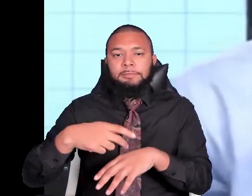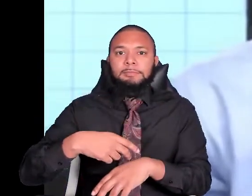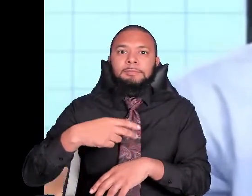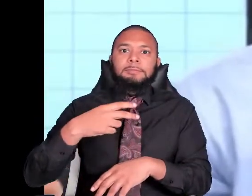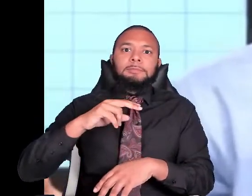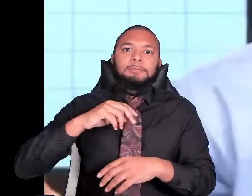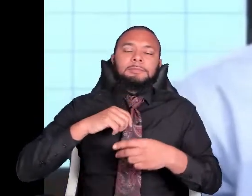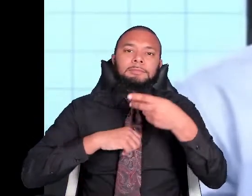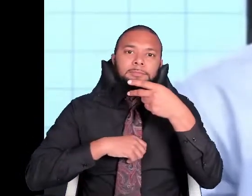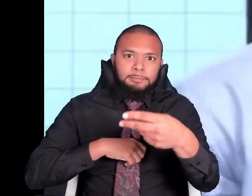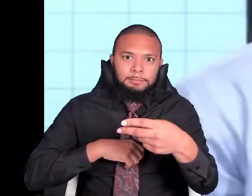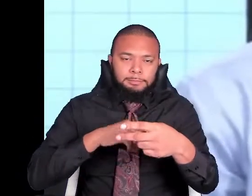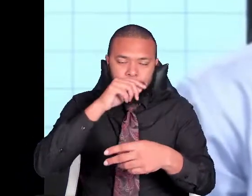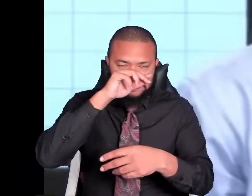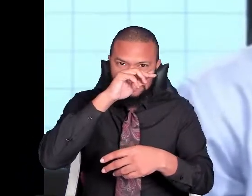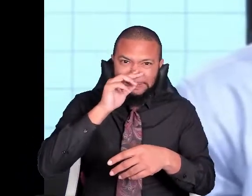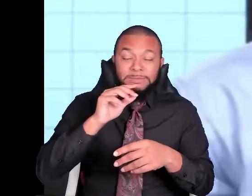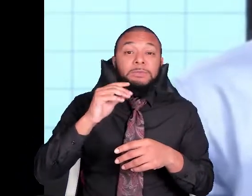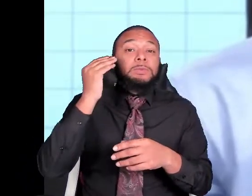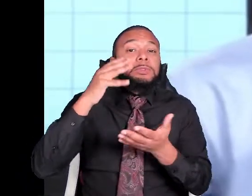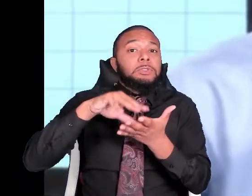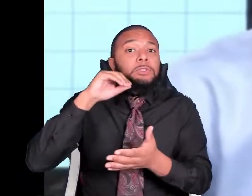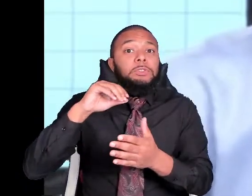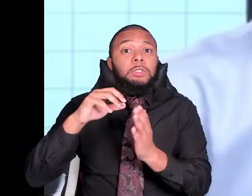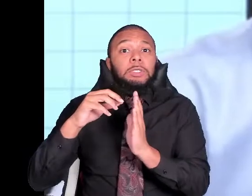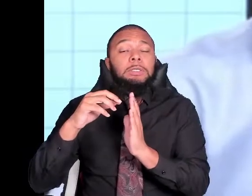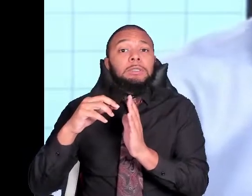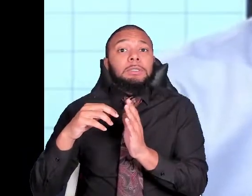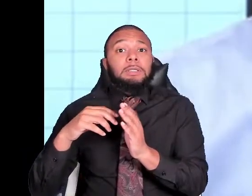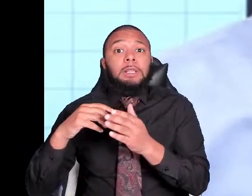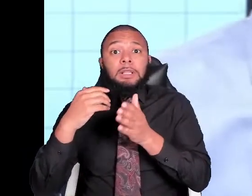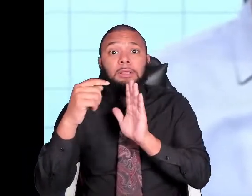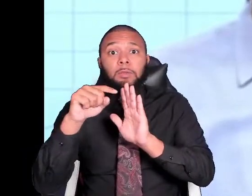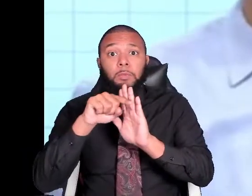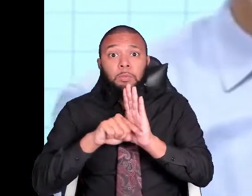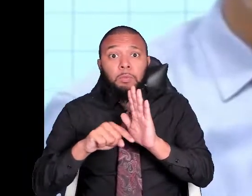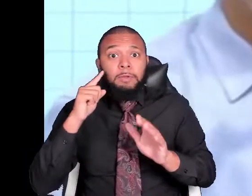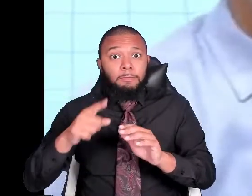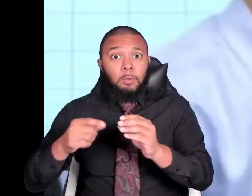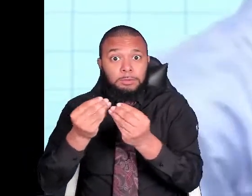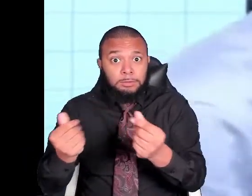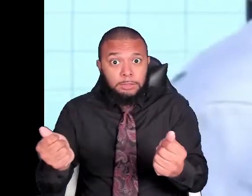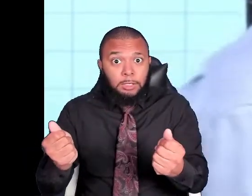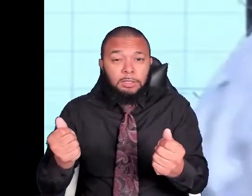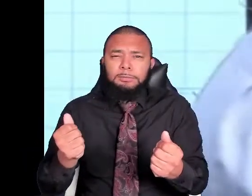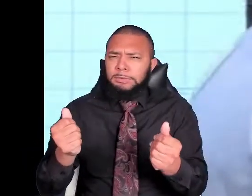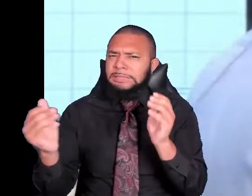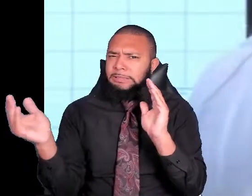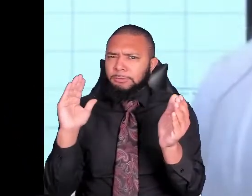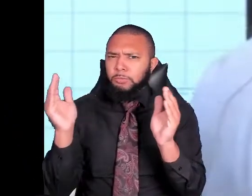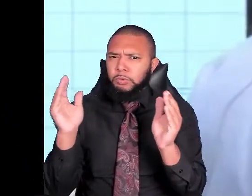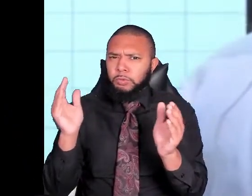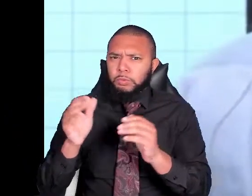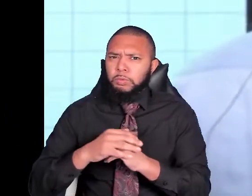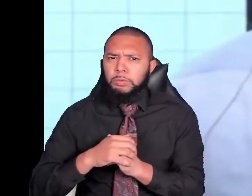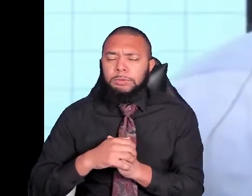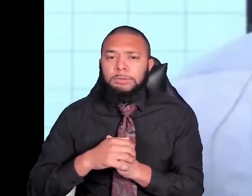rules are very, very similar. So let's take a look at one particular example.